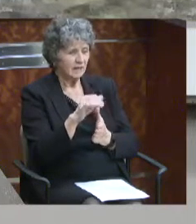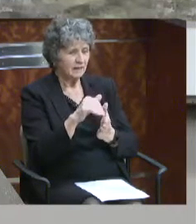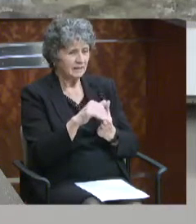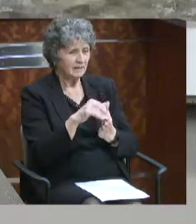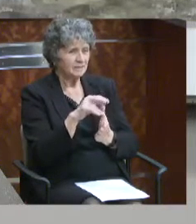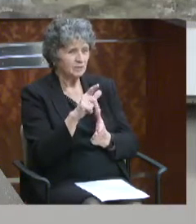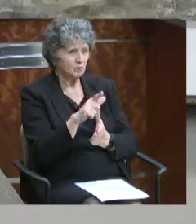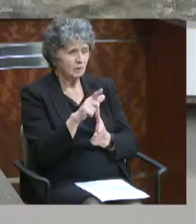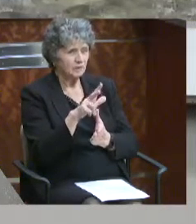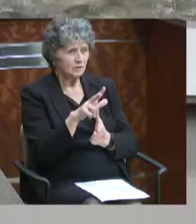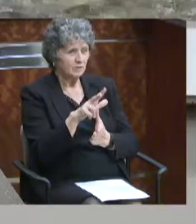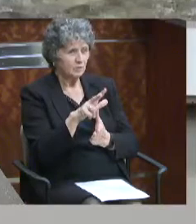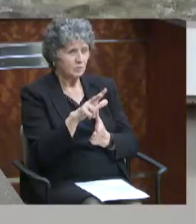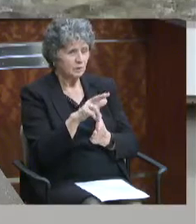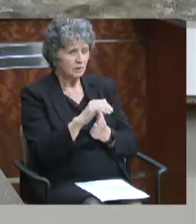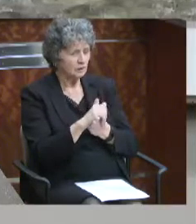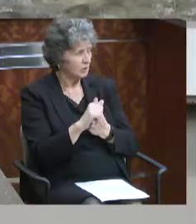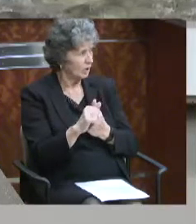$2,559,023.